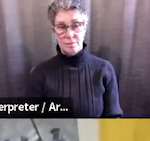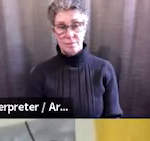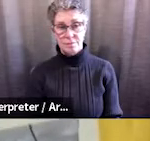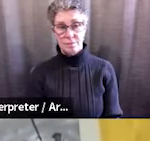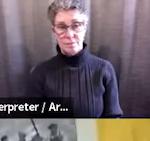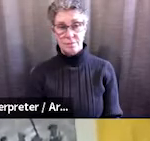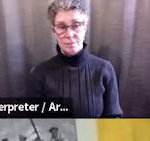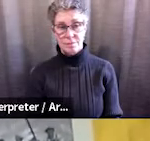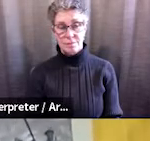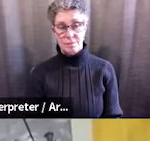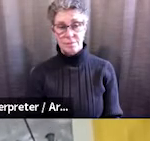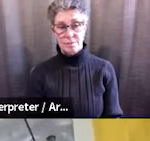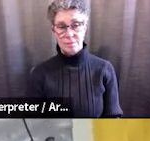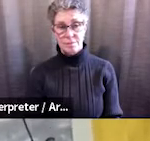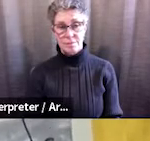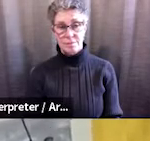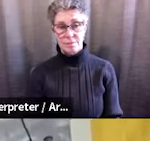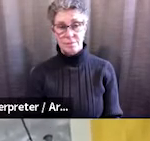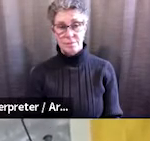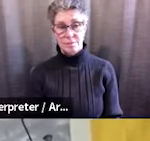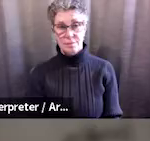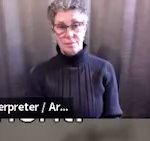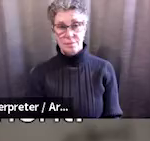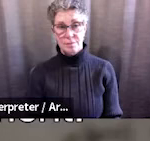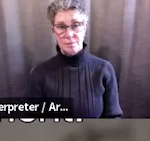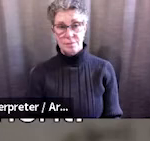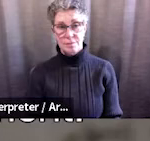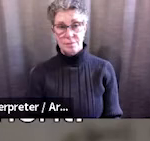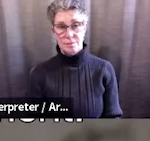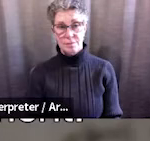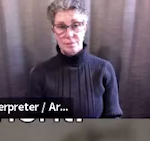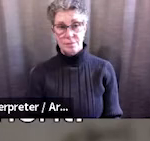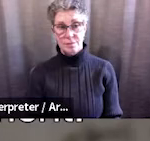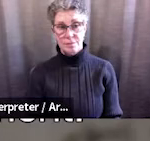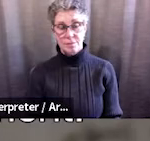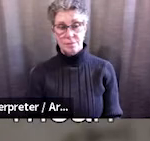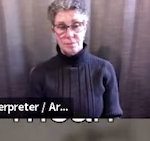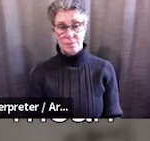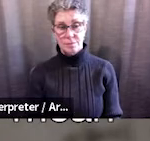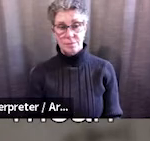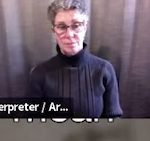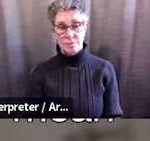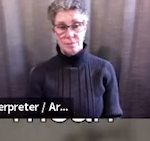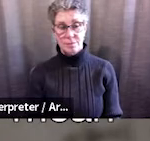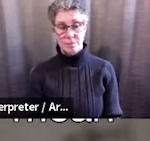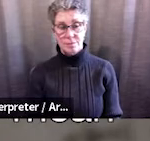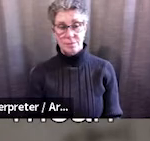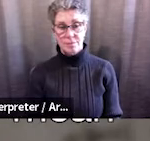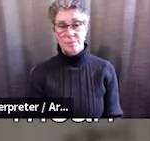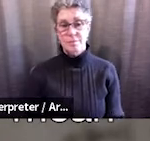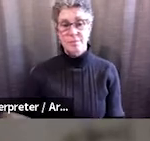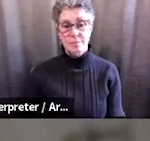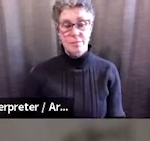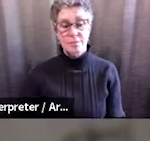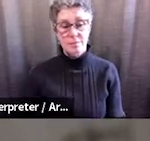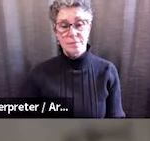Yeah, guys. I think that intelligence looks different for everybody. It's clear that he has an intellectual impairment, but I don't.